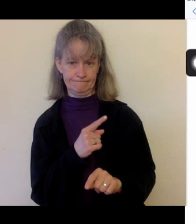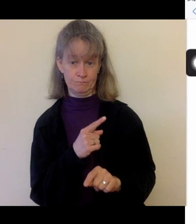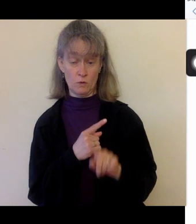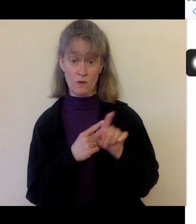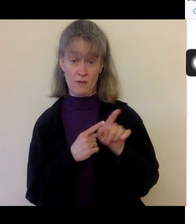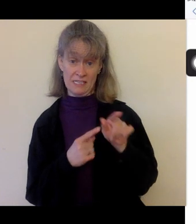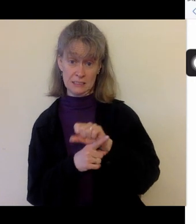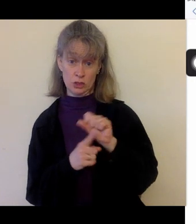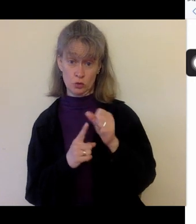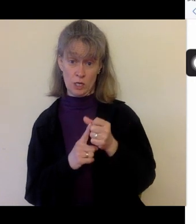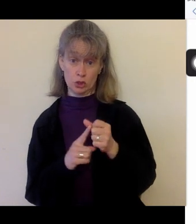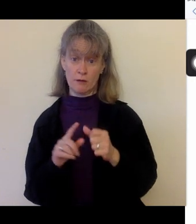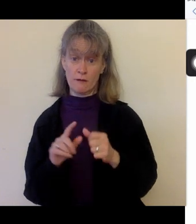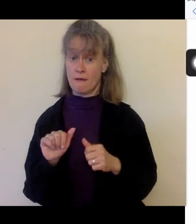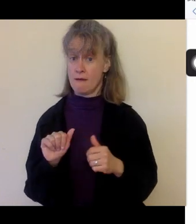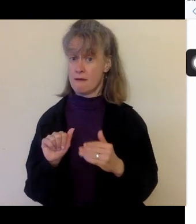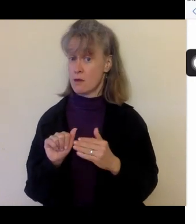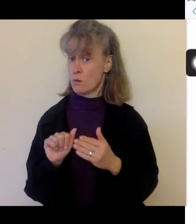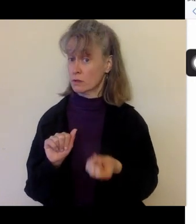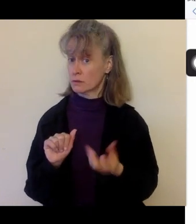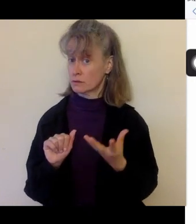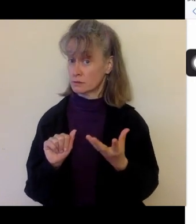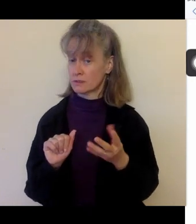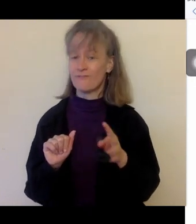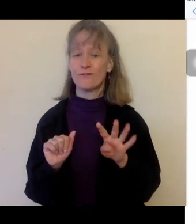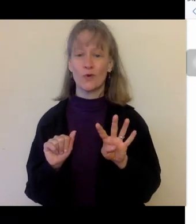our a equals 4.